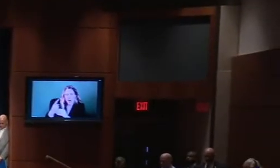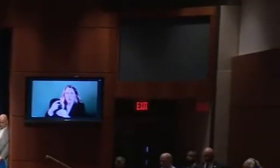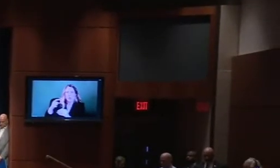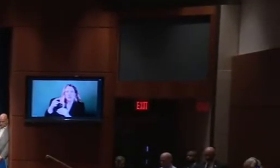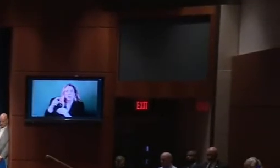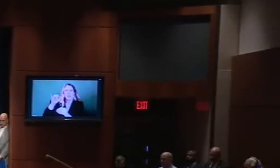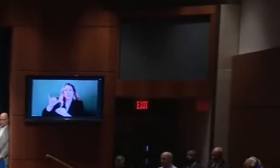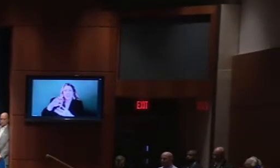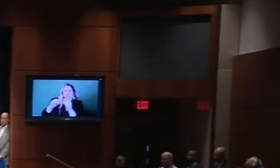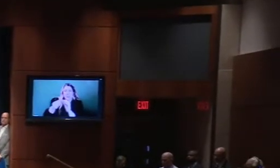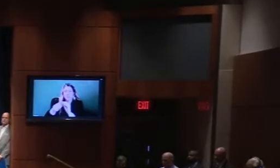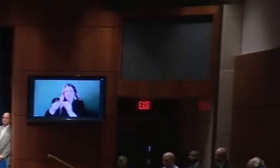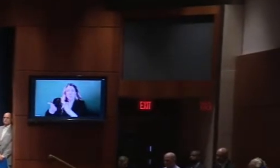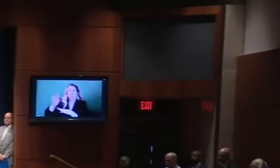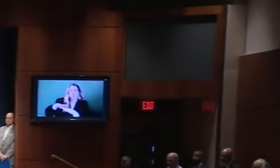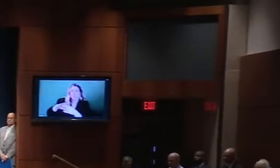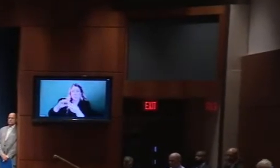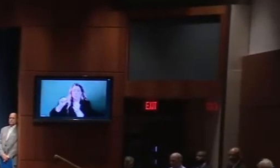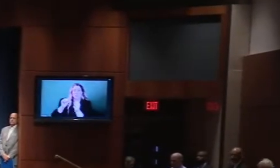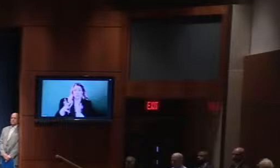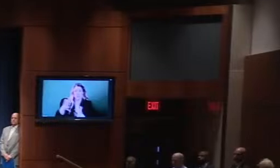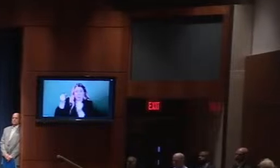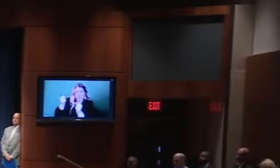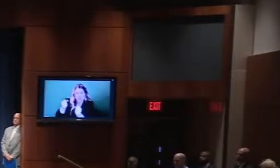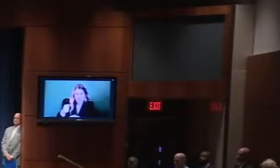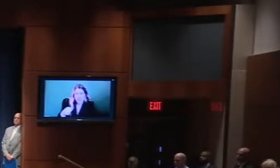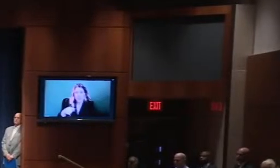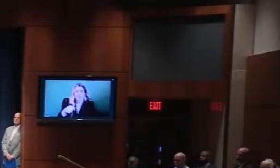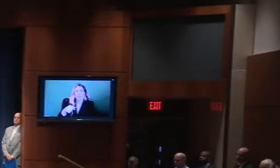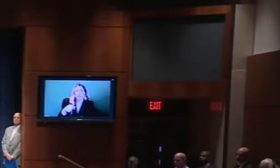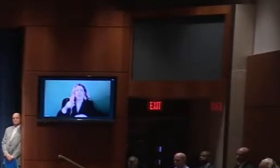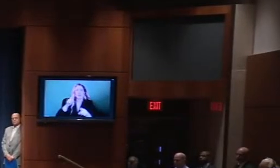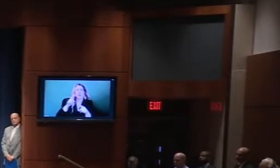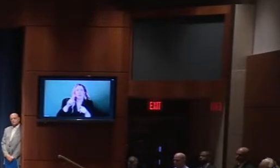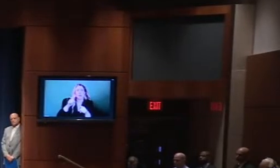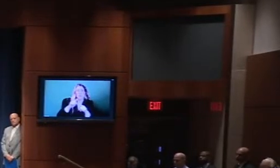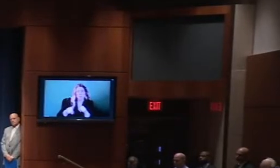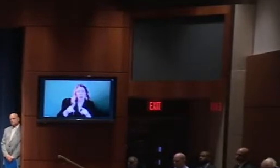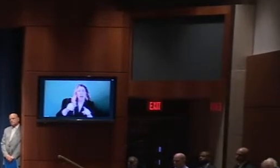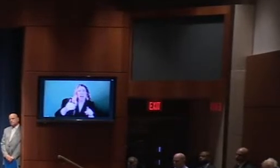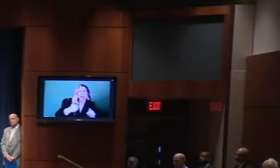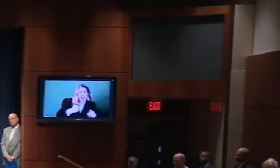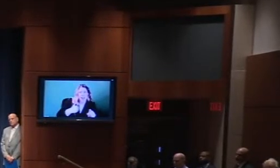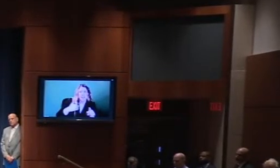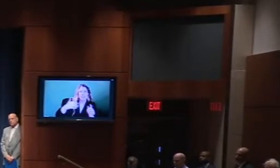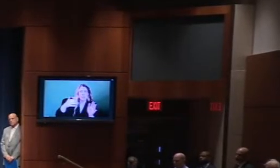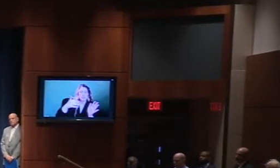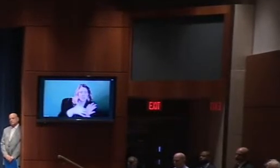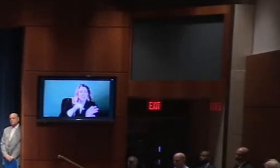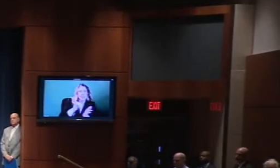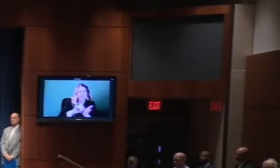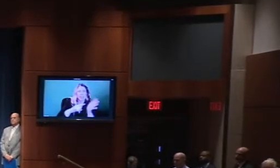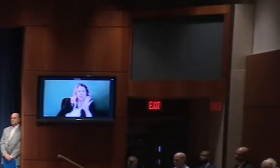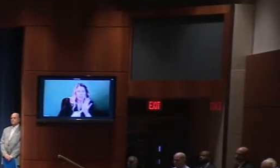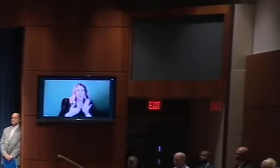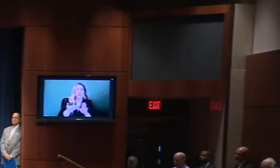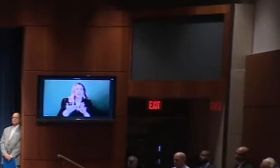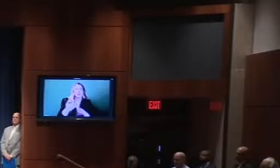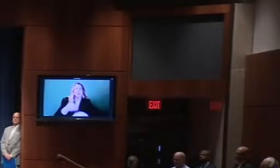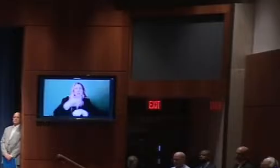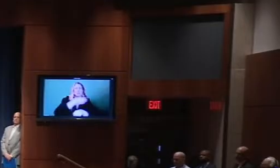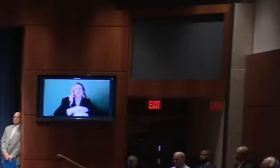increased with Black and Latino people, but your own study says these findings may indicate that improvements in ASD